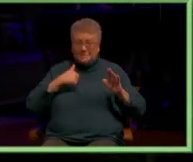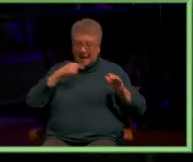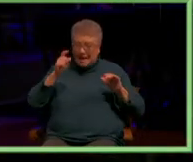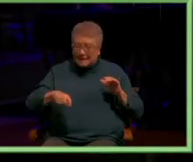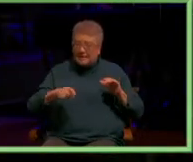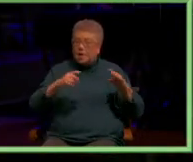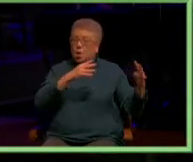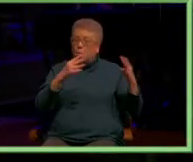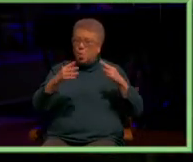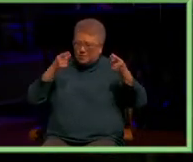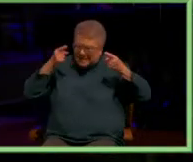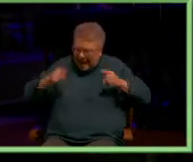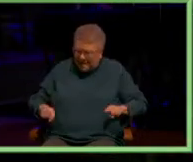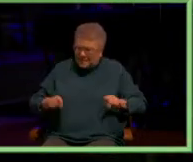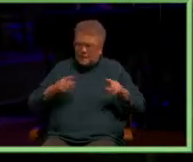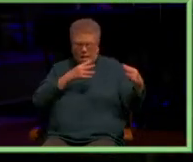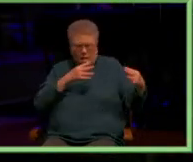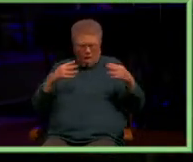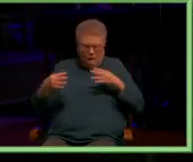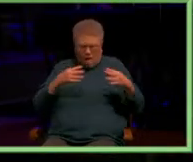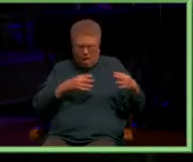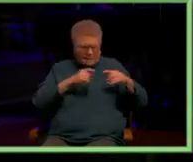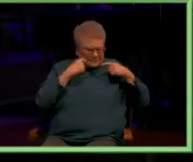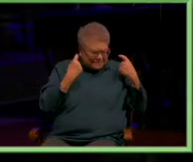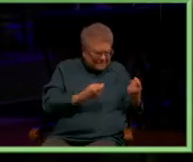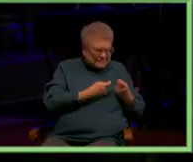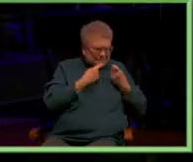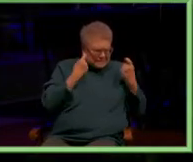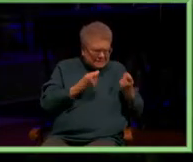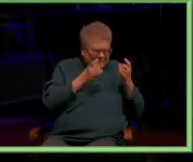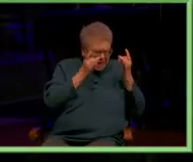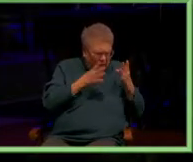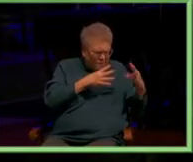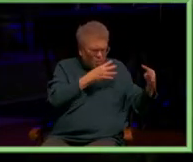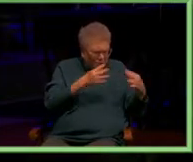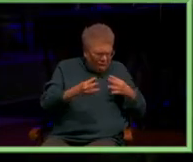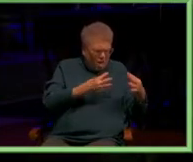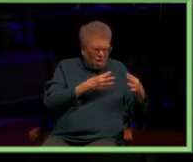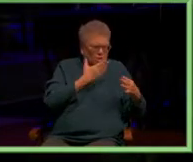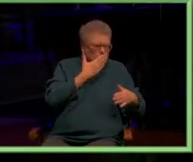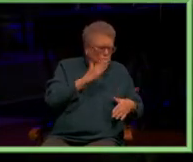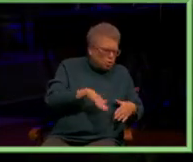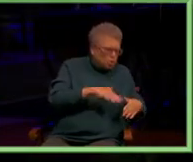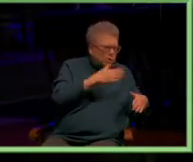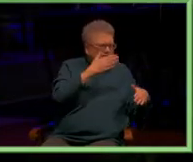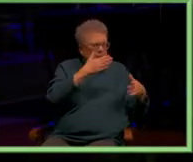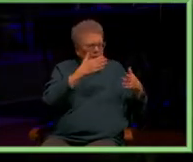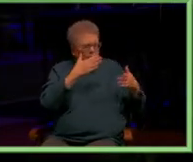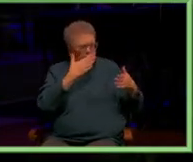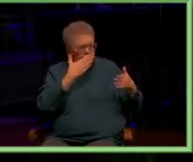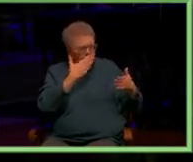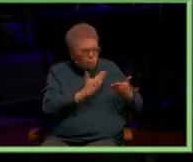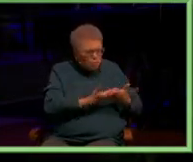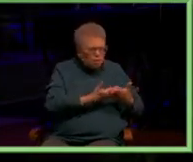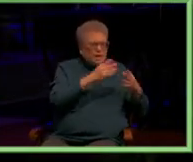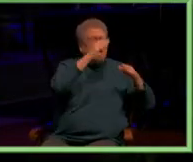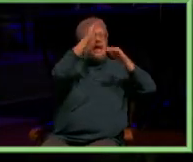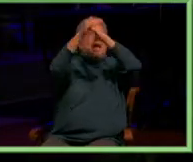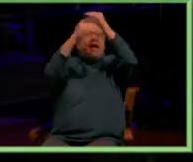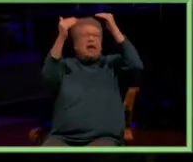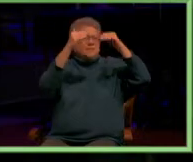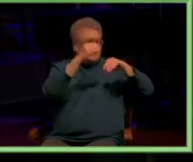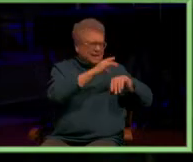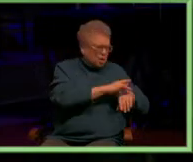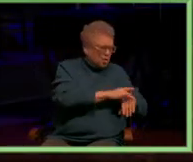war was happening. A battle was going on. This cosmic war between good and evil, heaven and hell, sin and holy